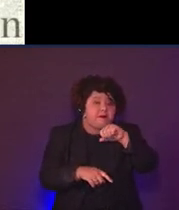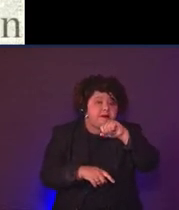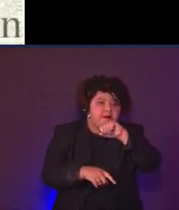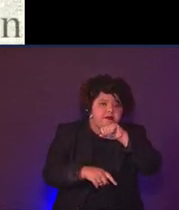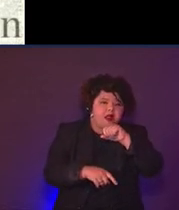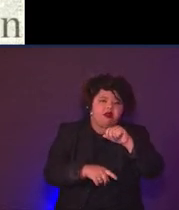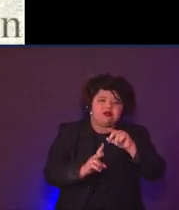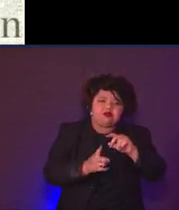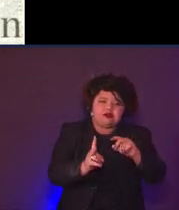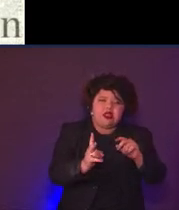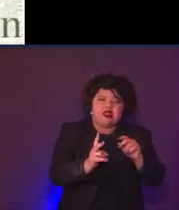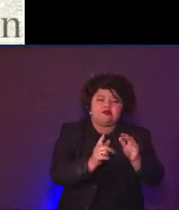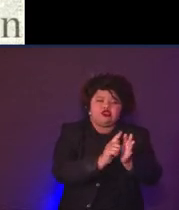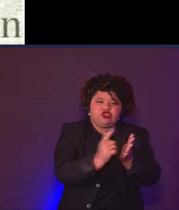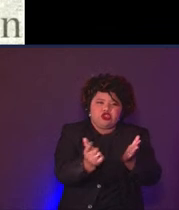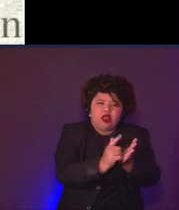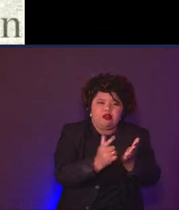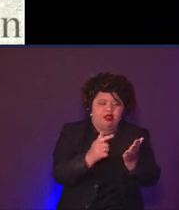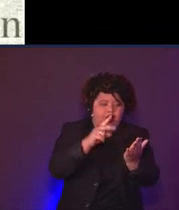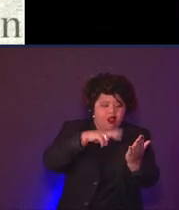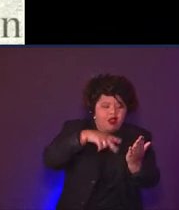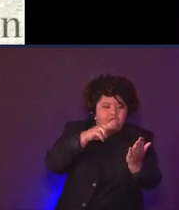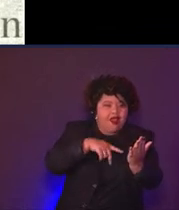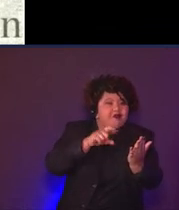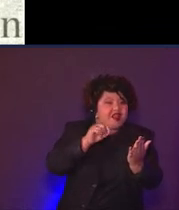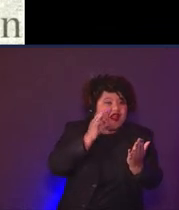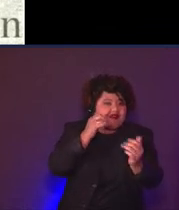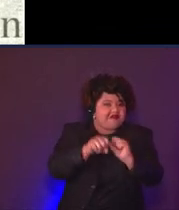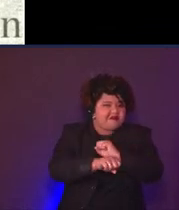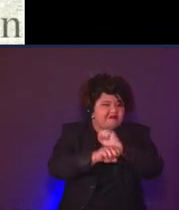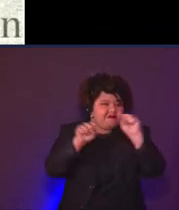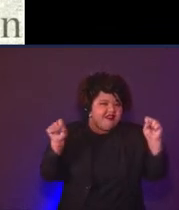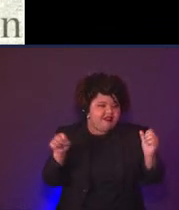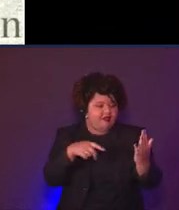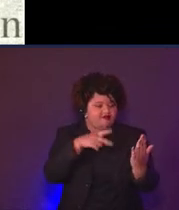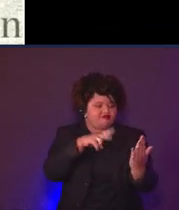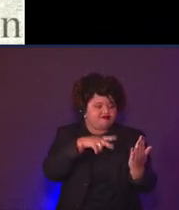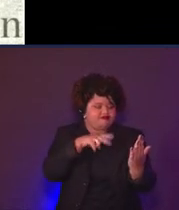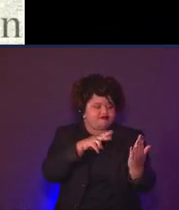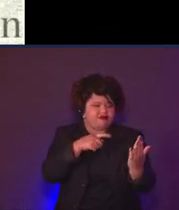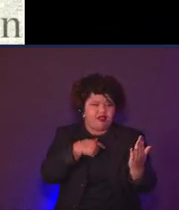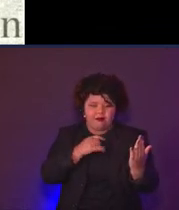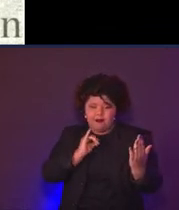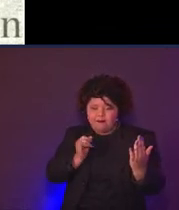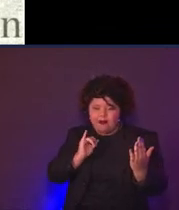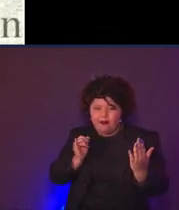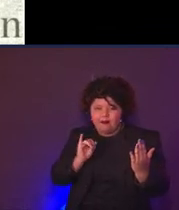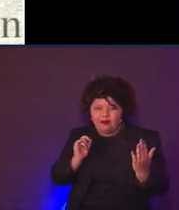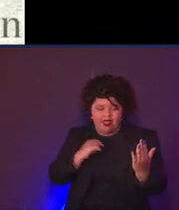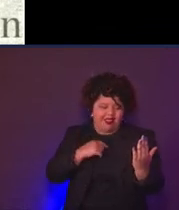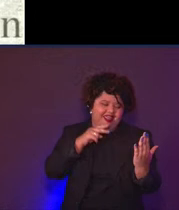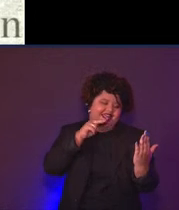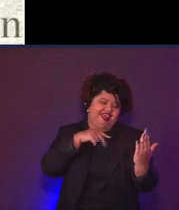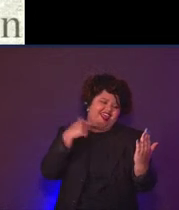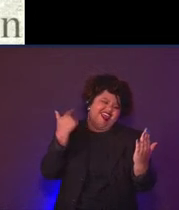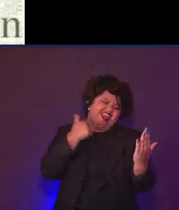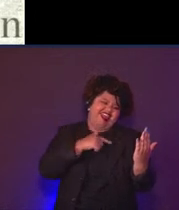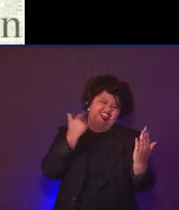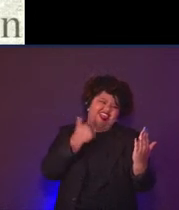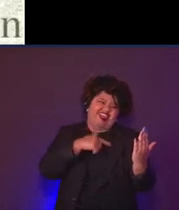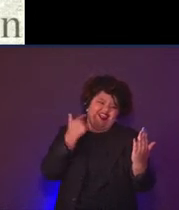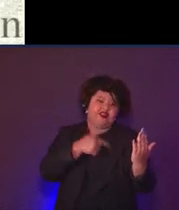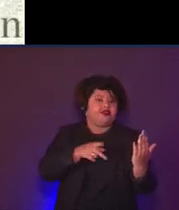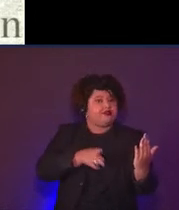and cracking up. And I always wanted to know what was so funny and why he was laughing at the Miami Herald articles so much. So as